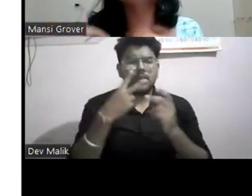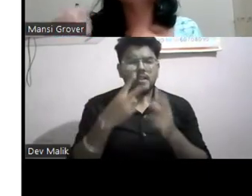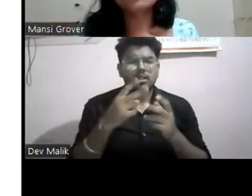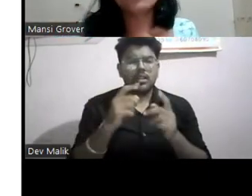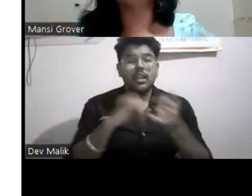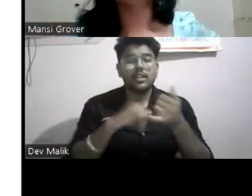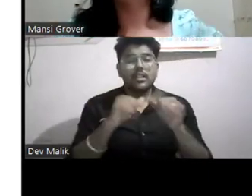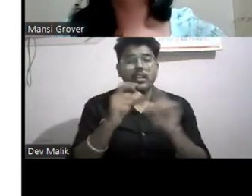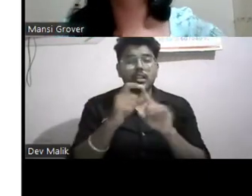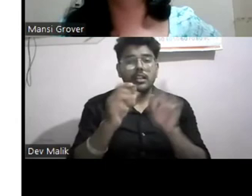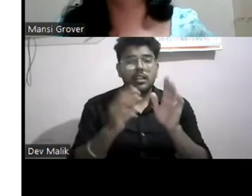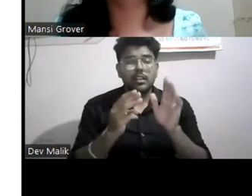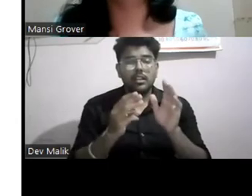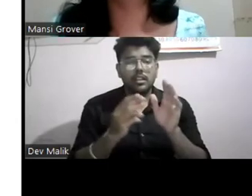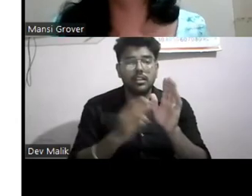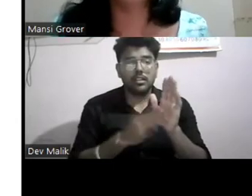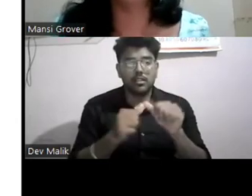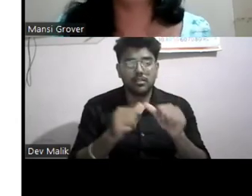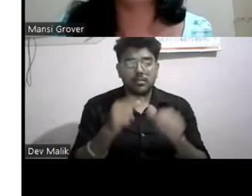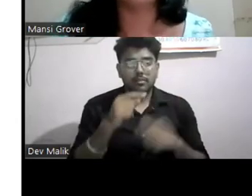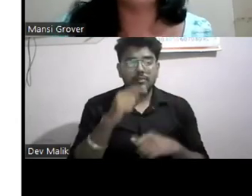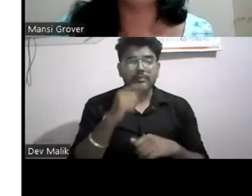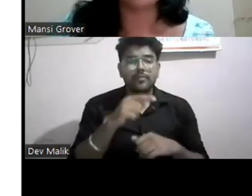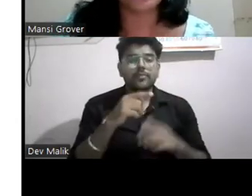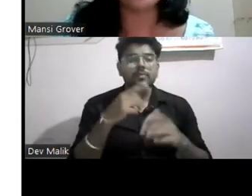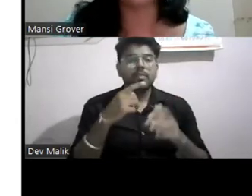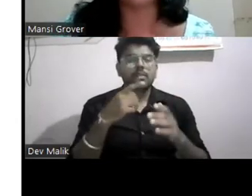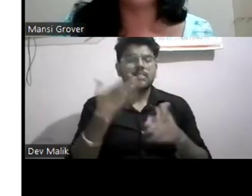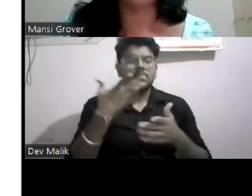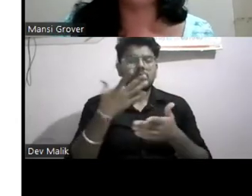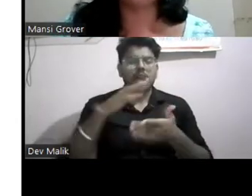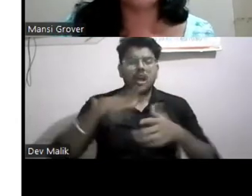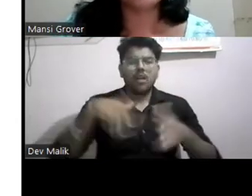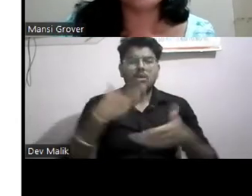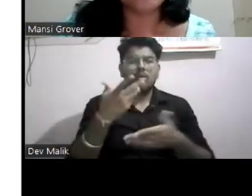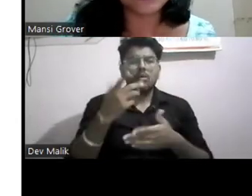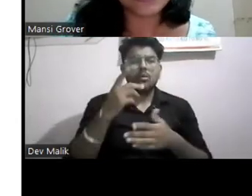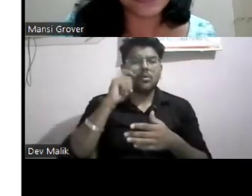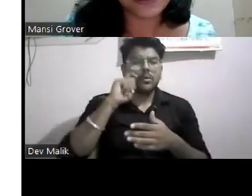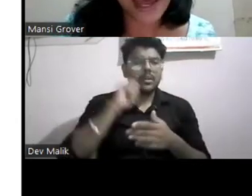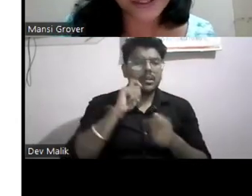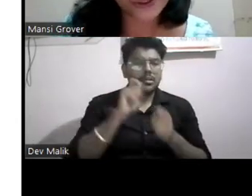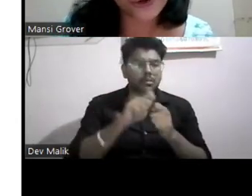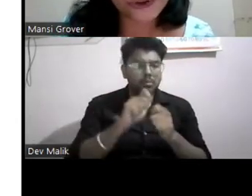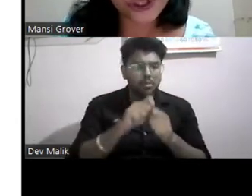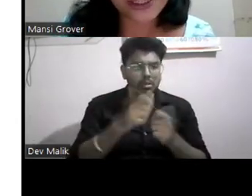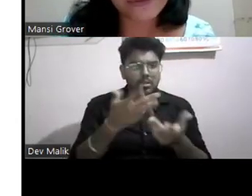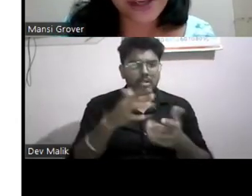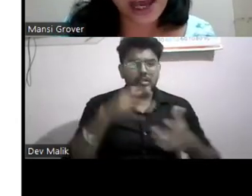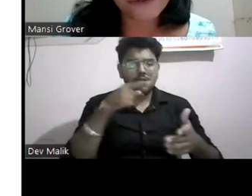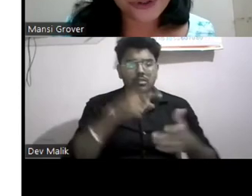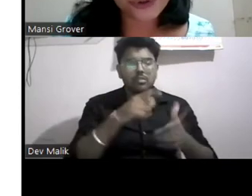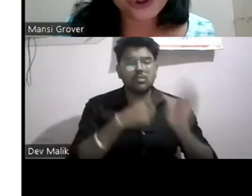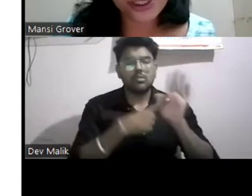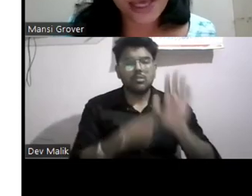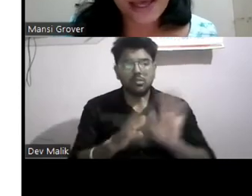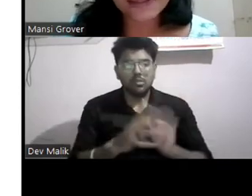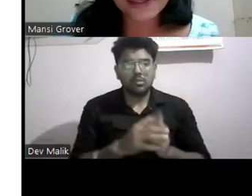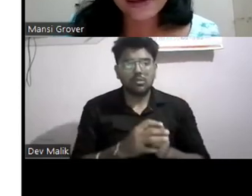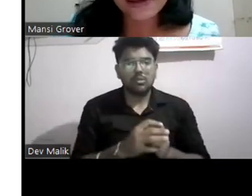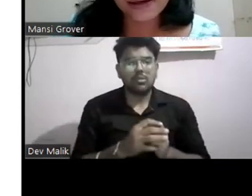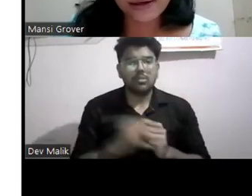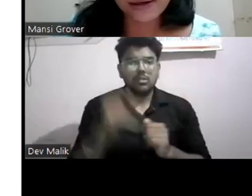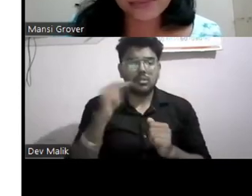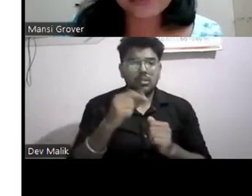was sold to a prostitution house, this character of Sri Devi, after, you know, she